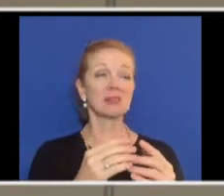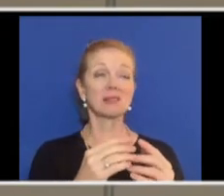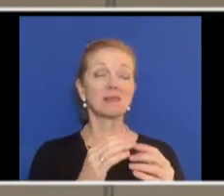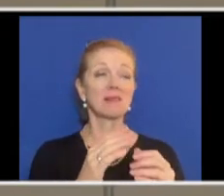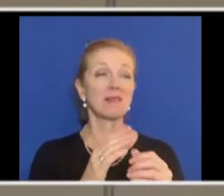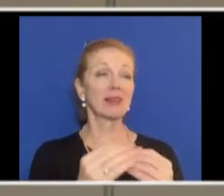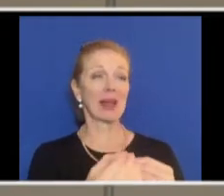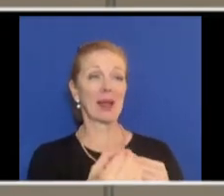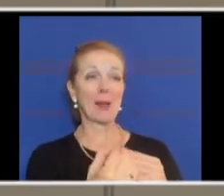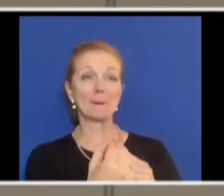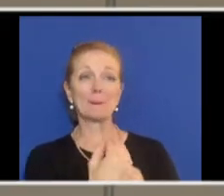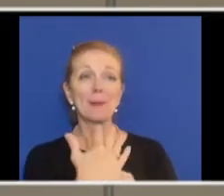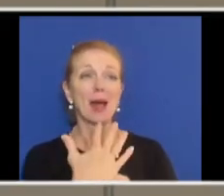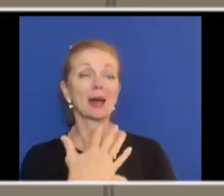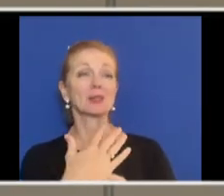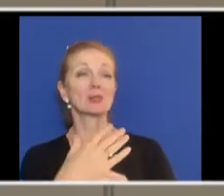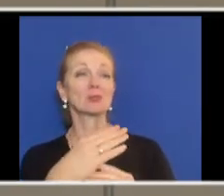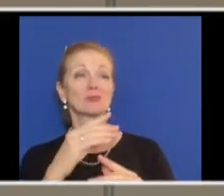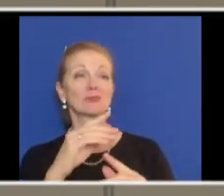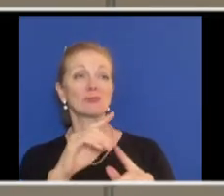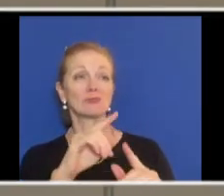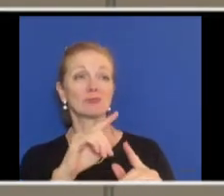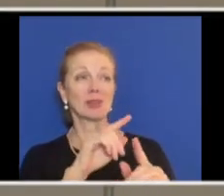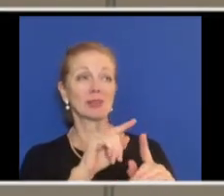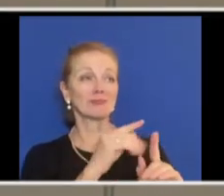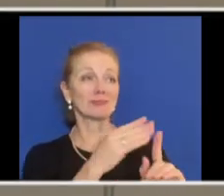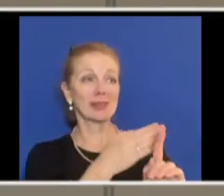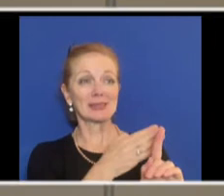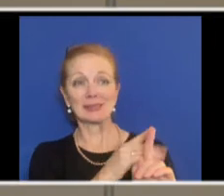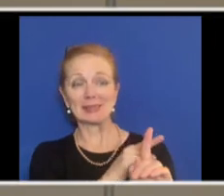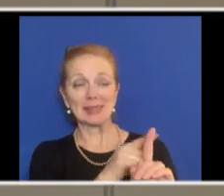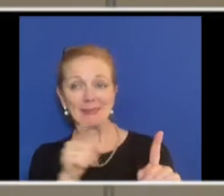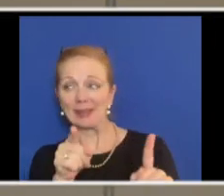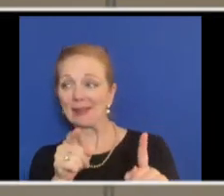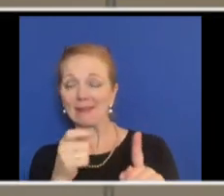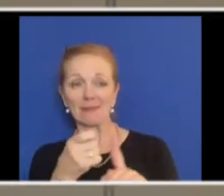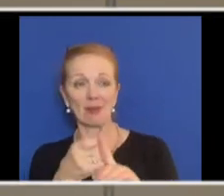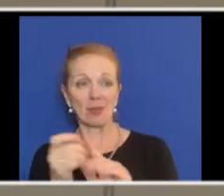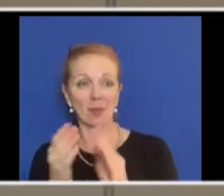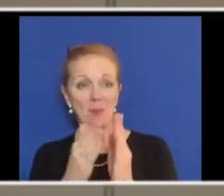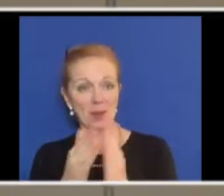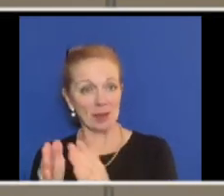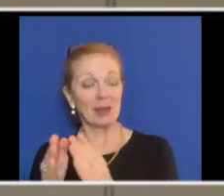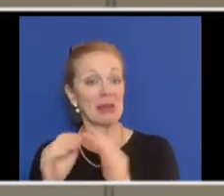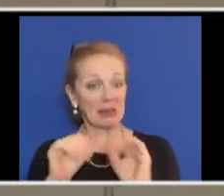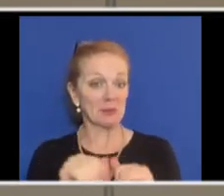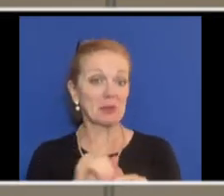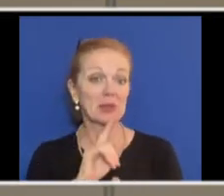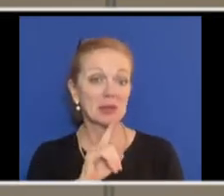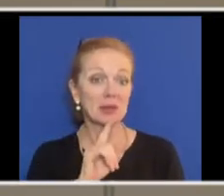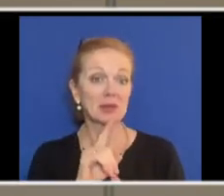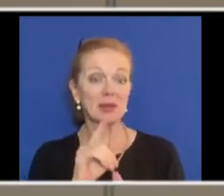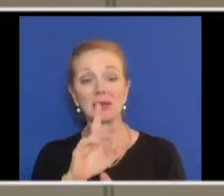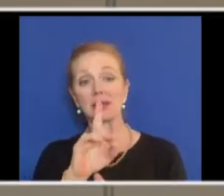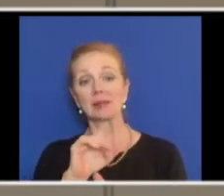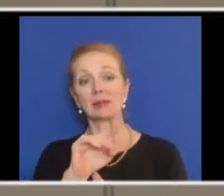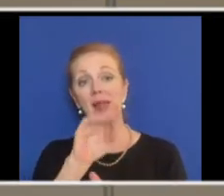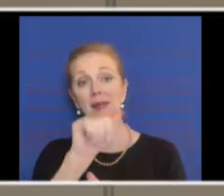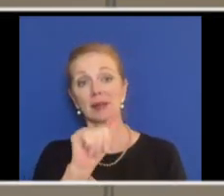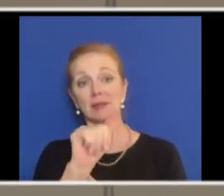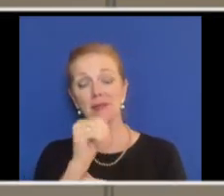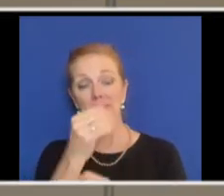um uh to deviate um from the plan in this area it could very well be a data informed approach